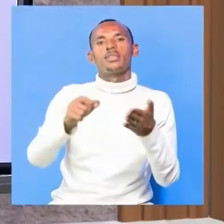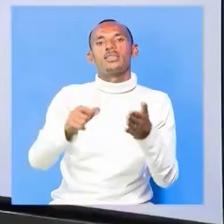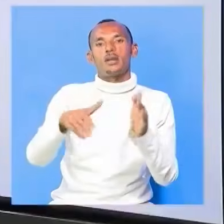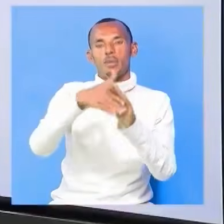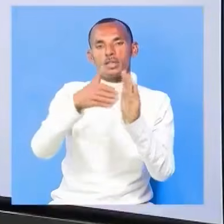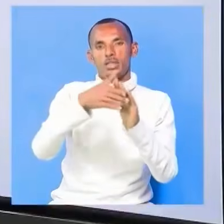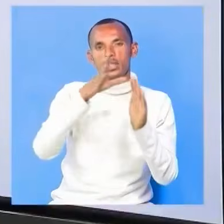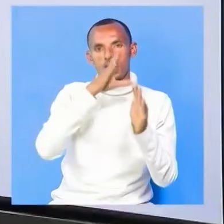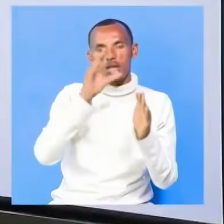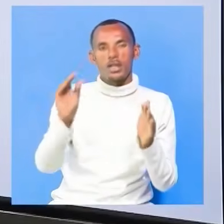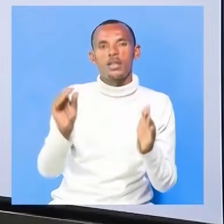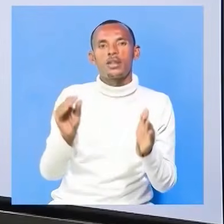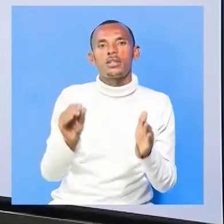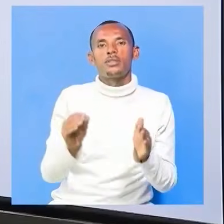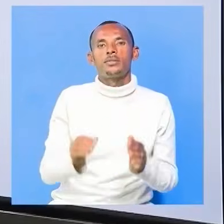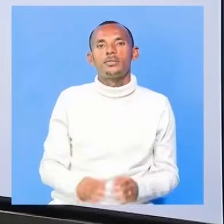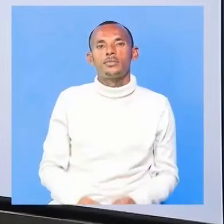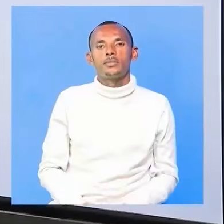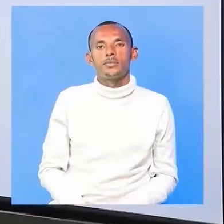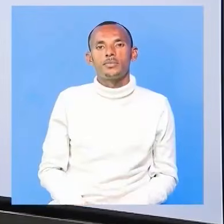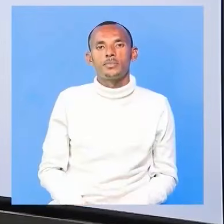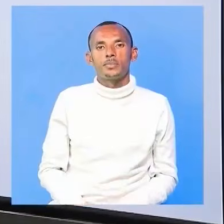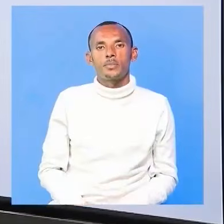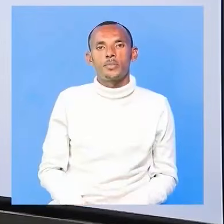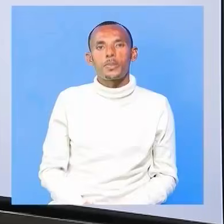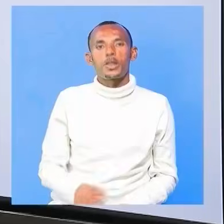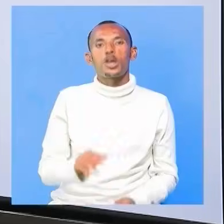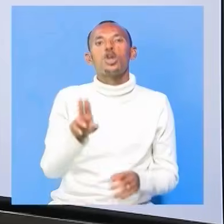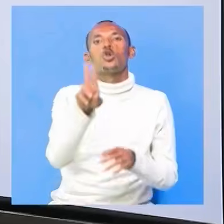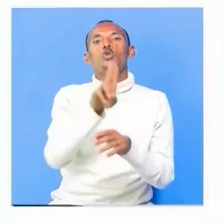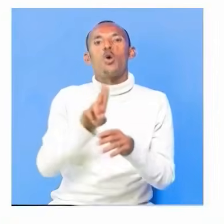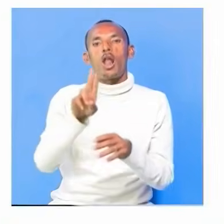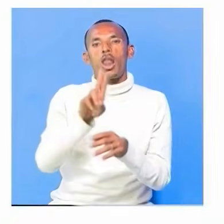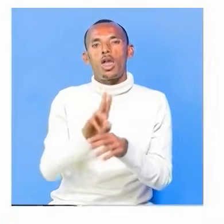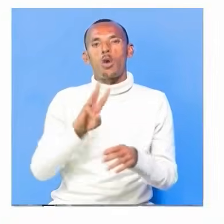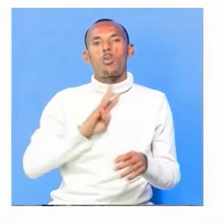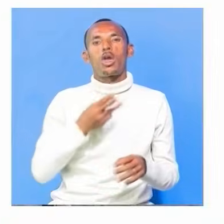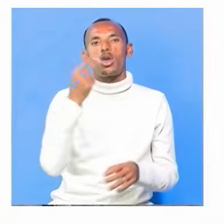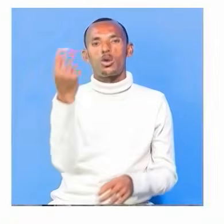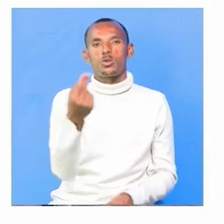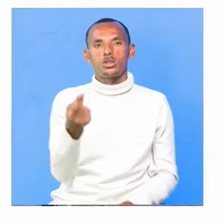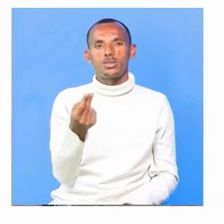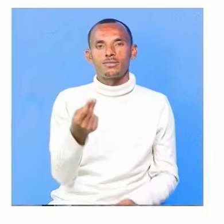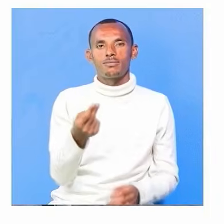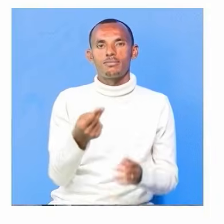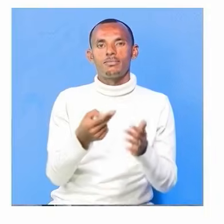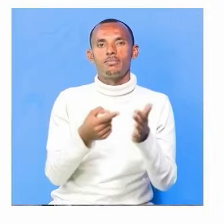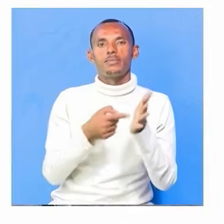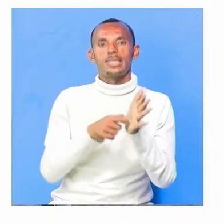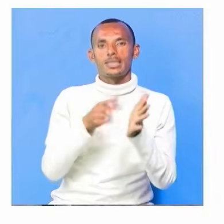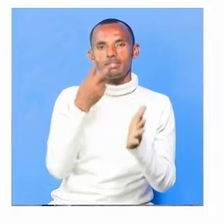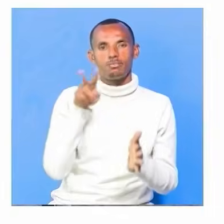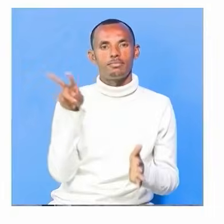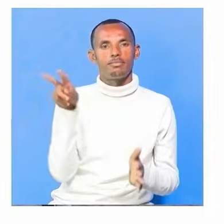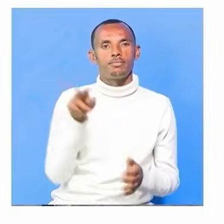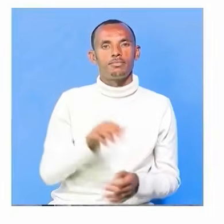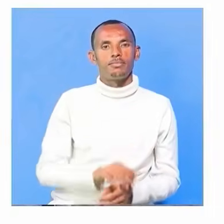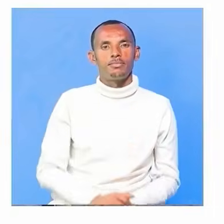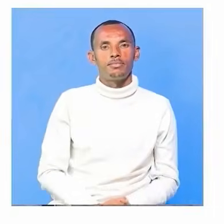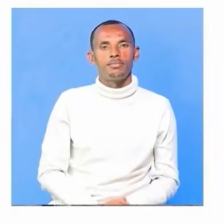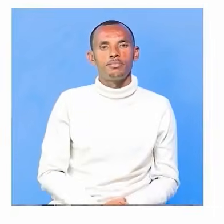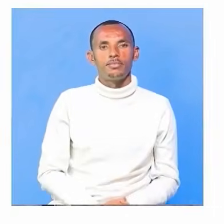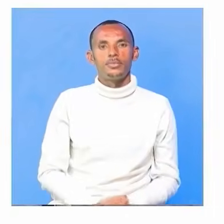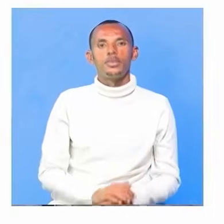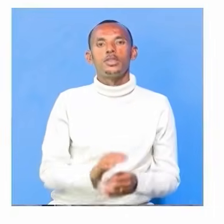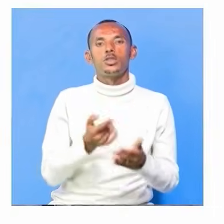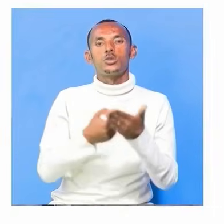the notation for an absolute value, okay? Usually we use this symbol, okay,